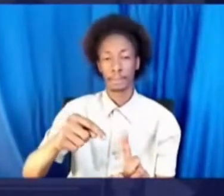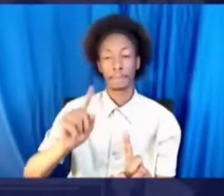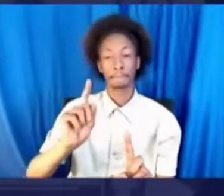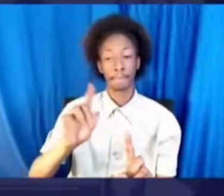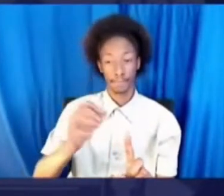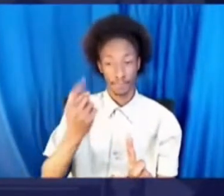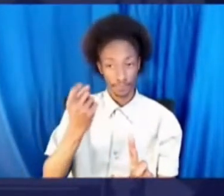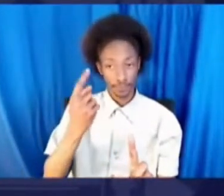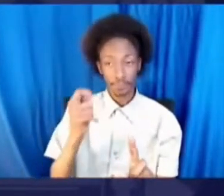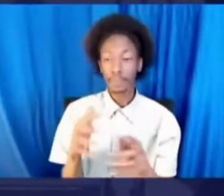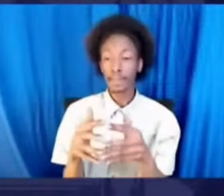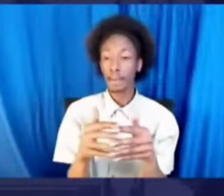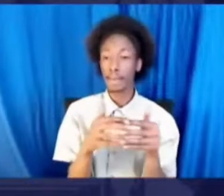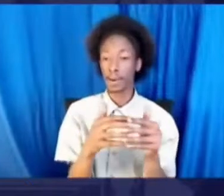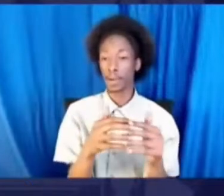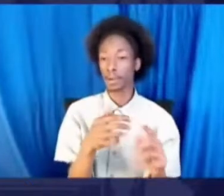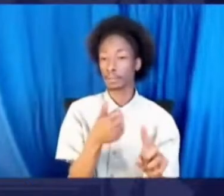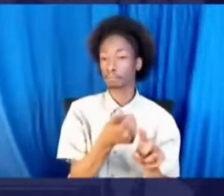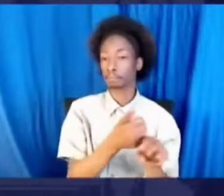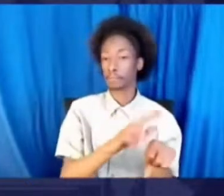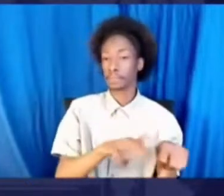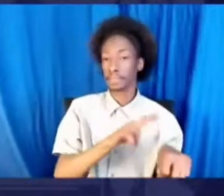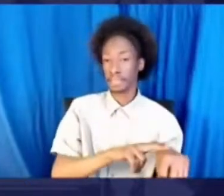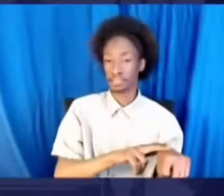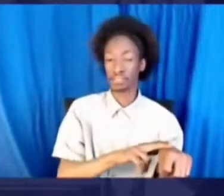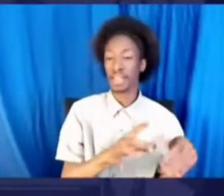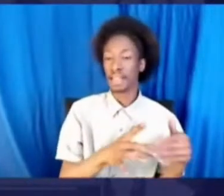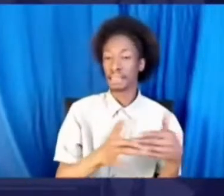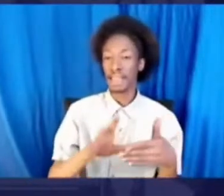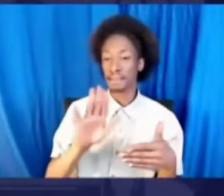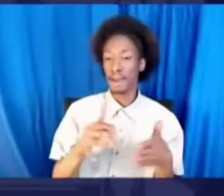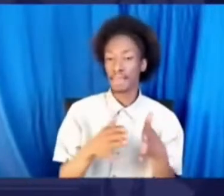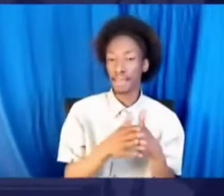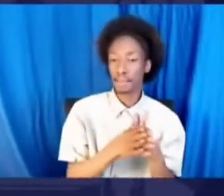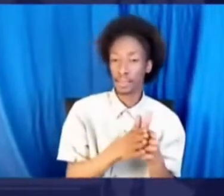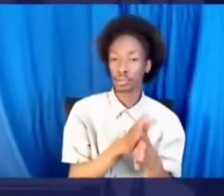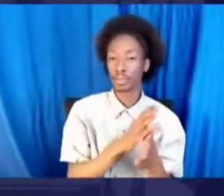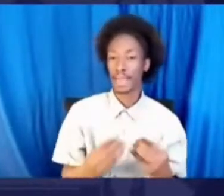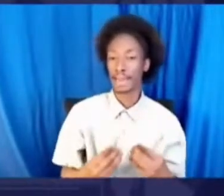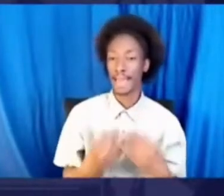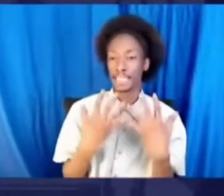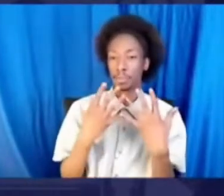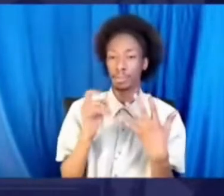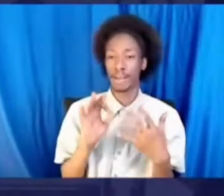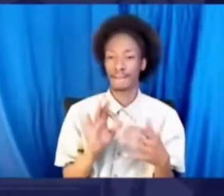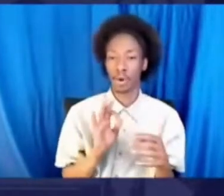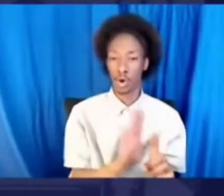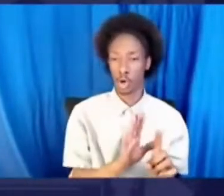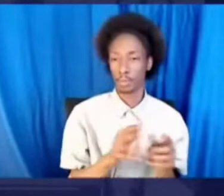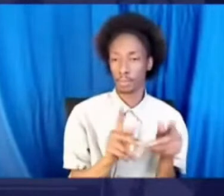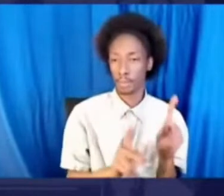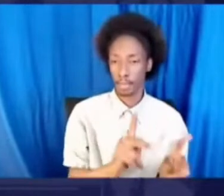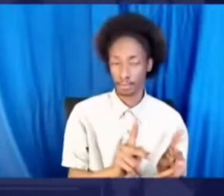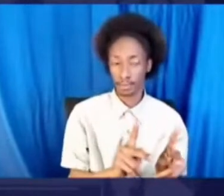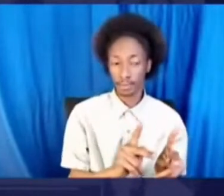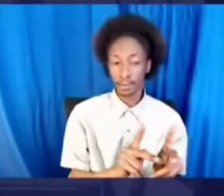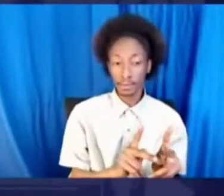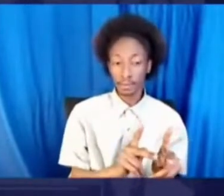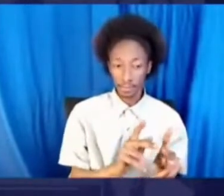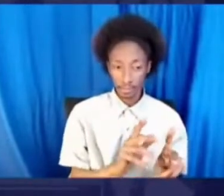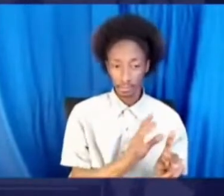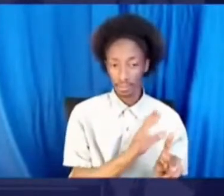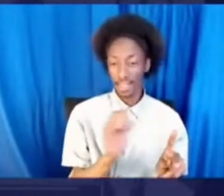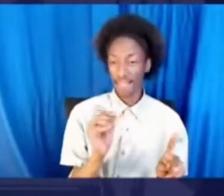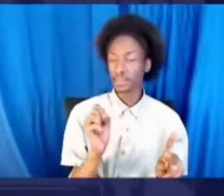is a nation driven by the ambition and aspiration of her people. And so let